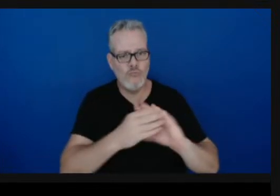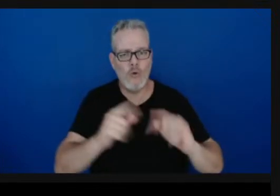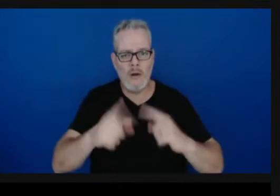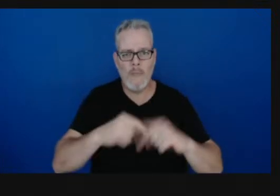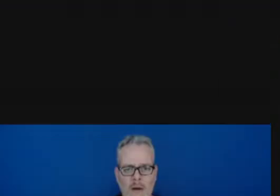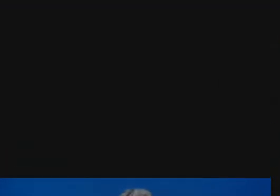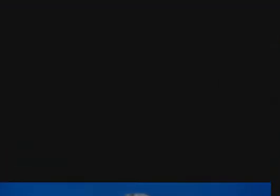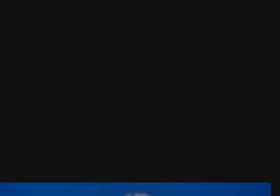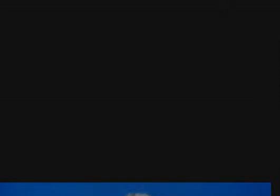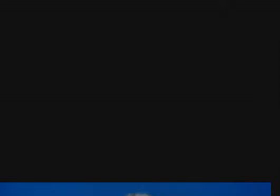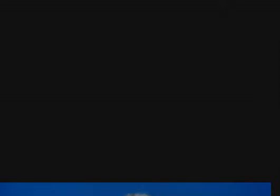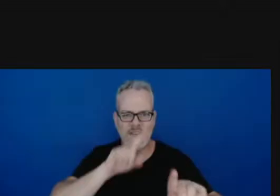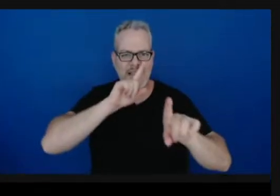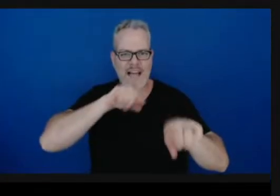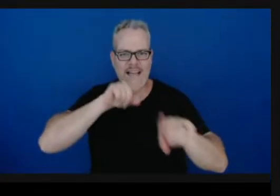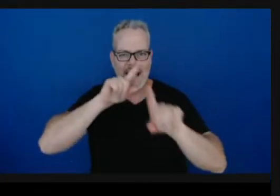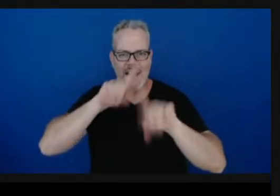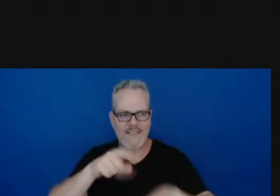later.